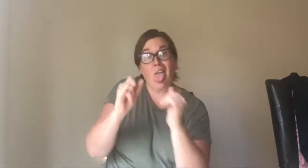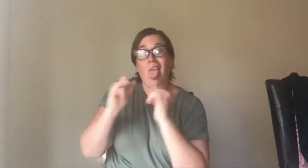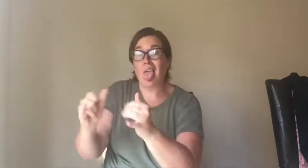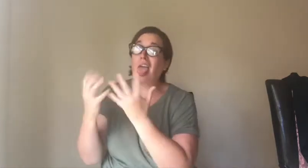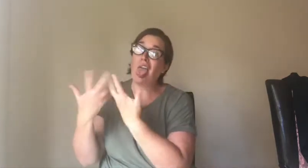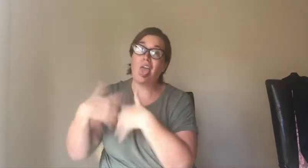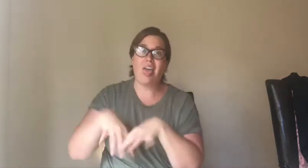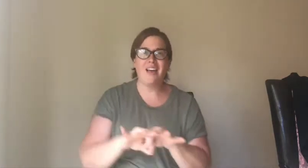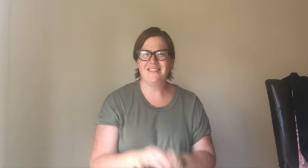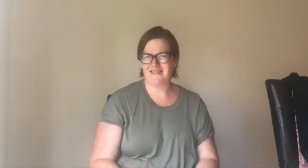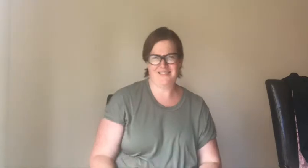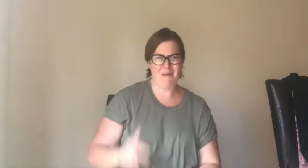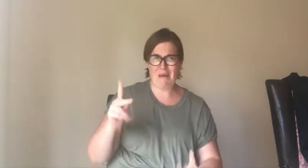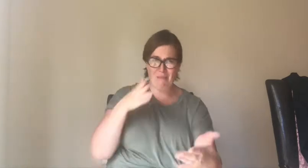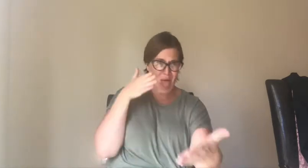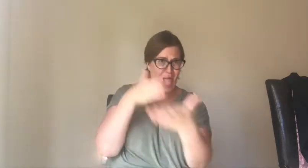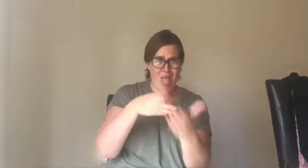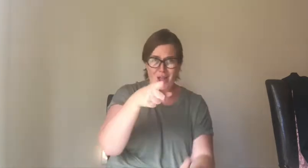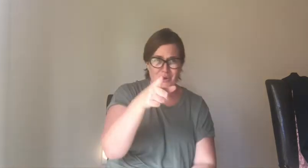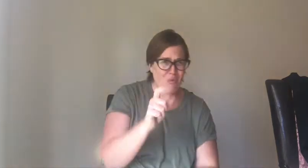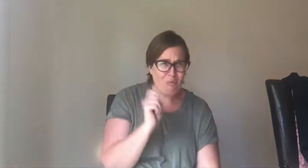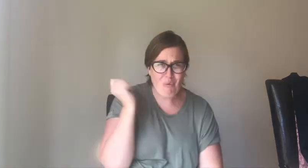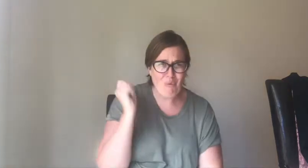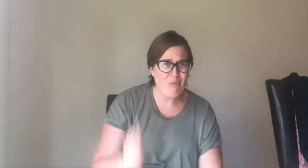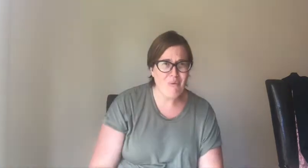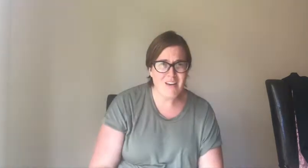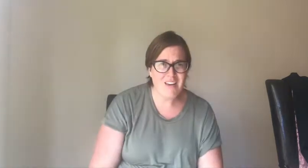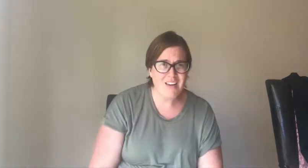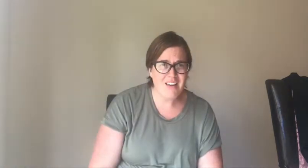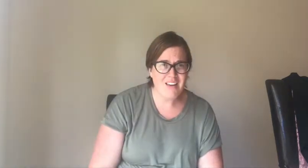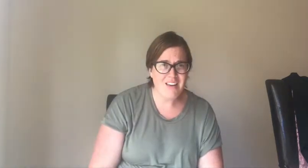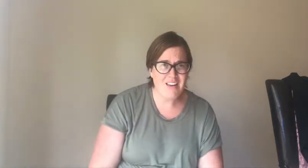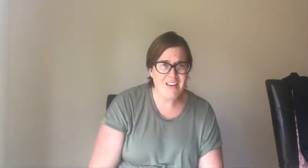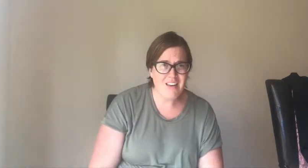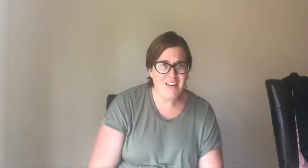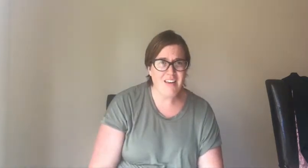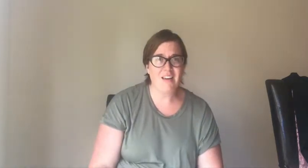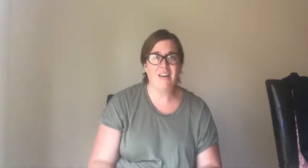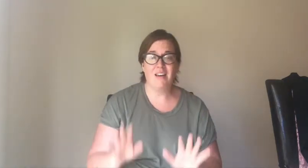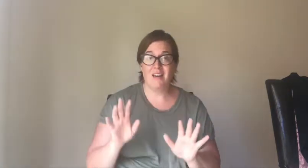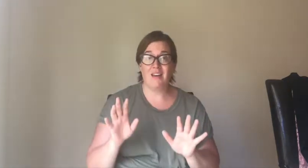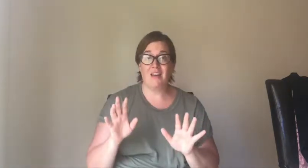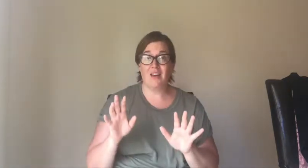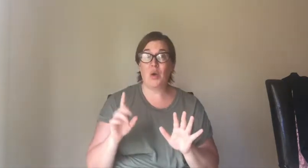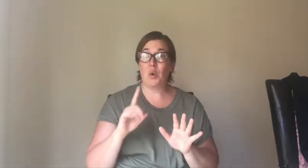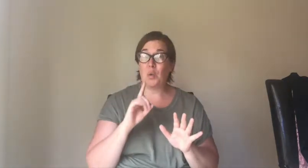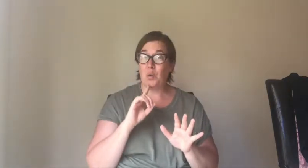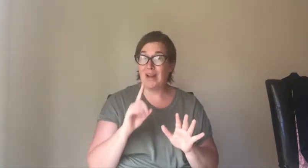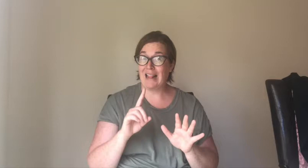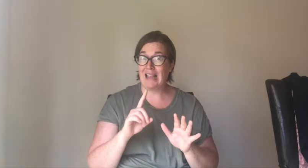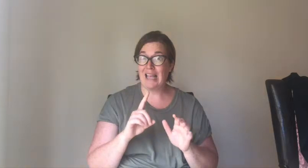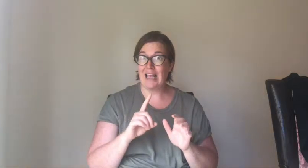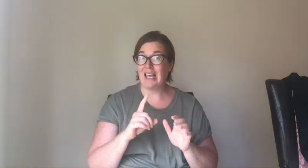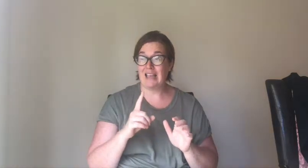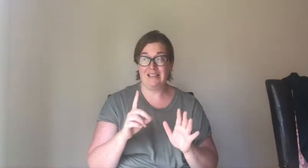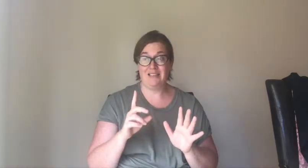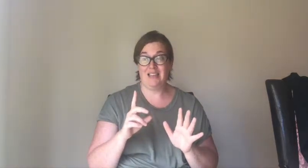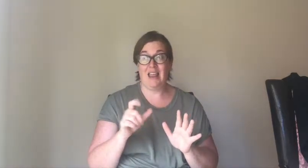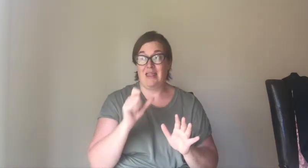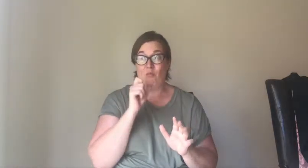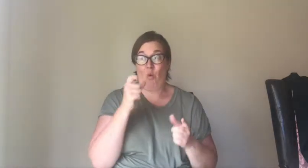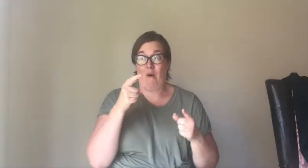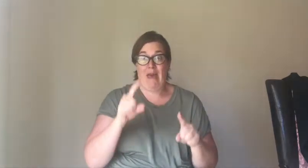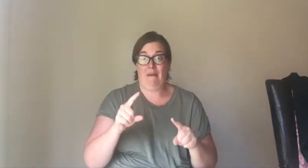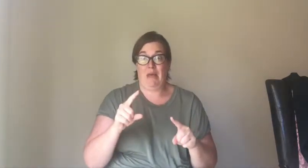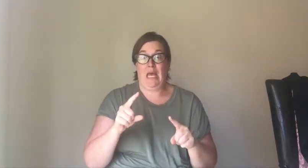else. There's no distinguishment anymore between God's people and everyone else. When people walk around and